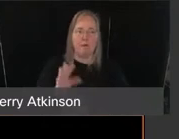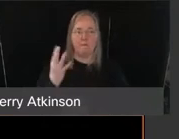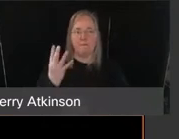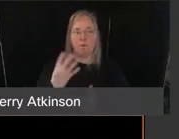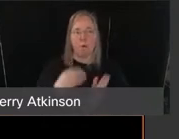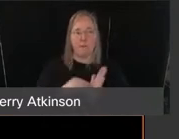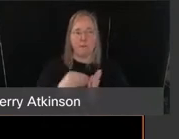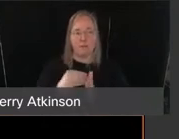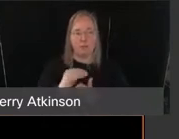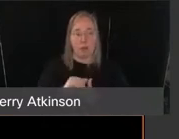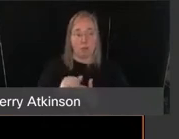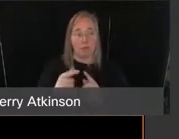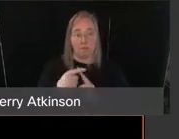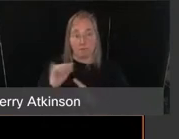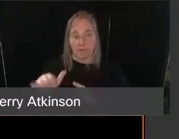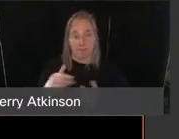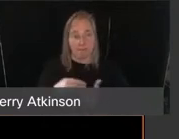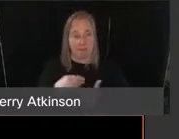And of that,